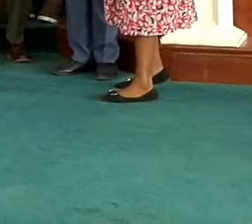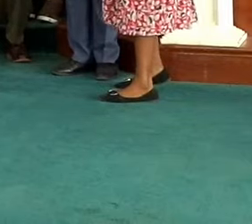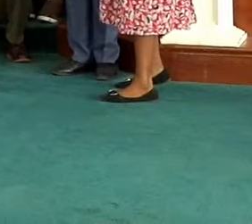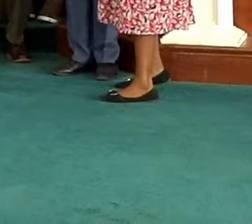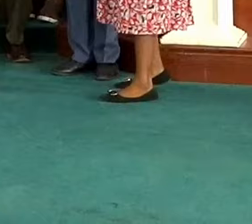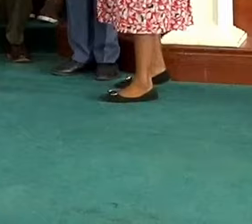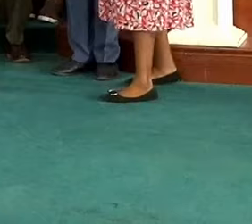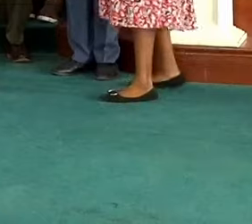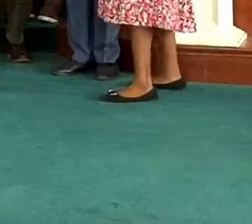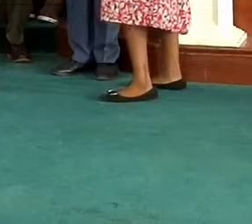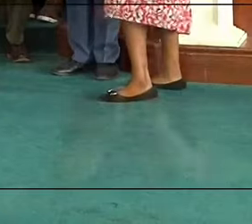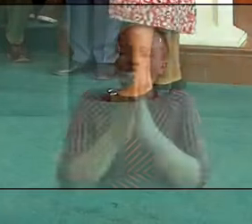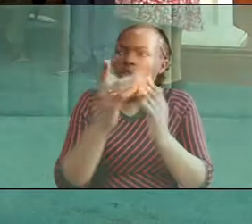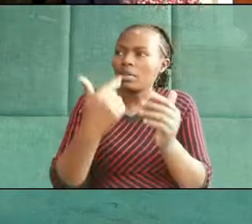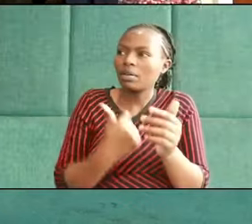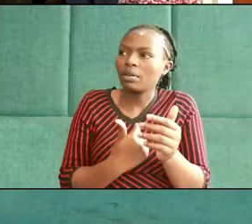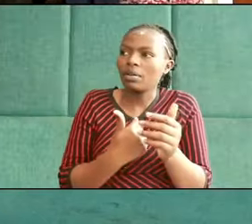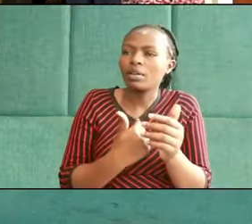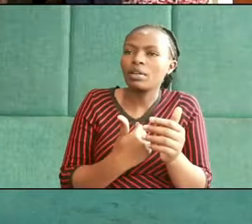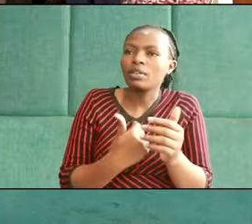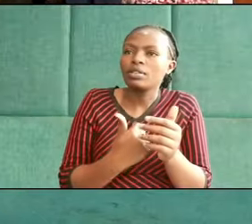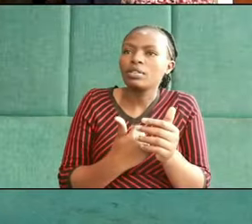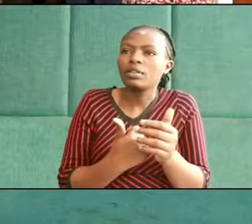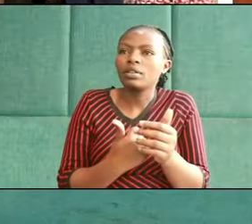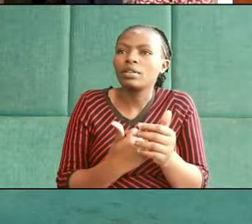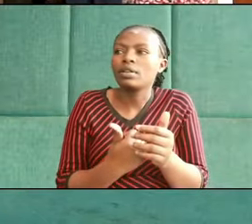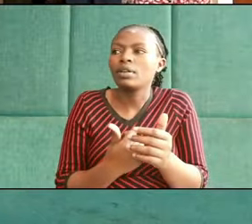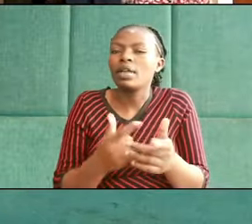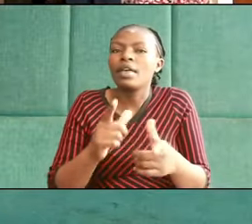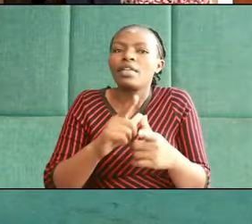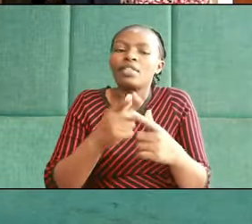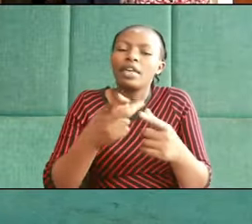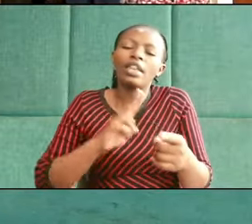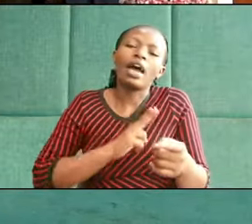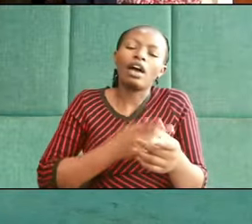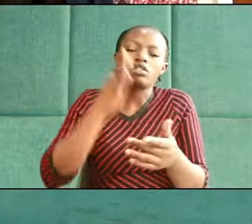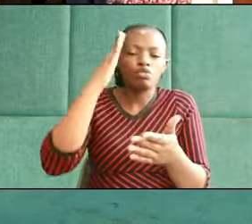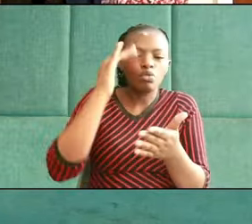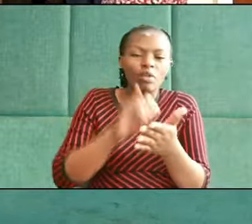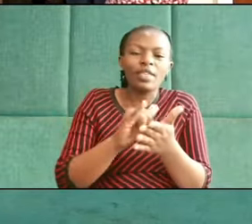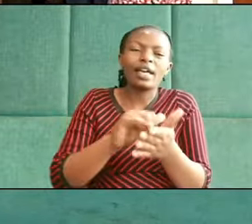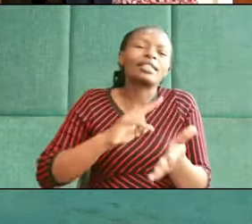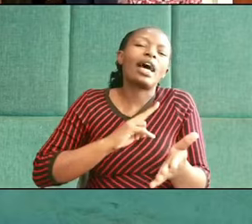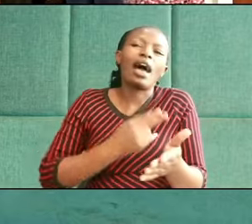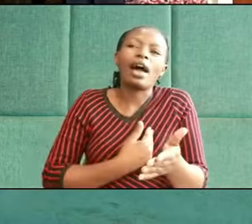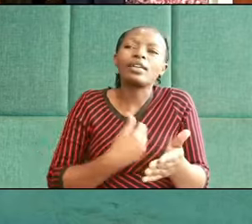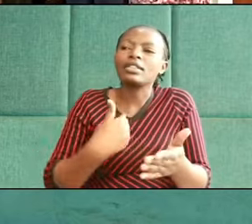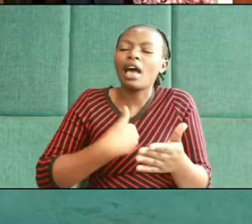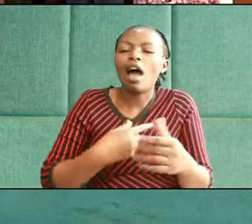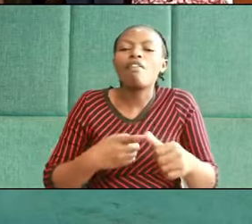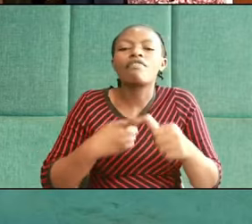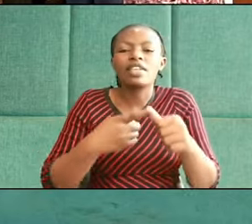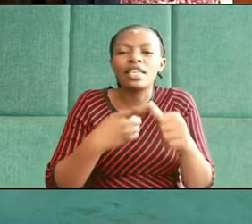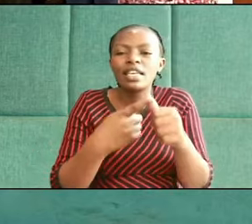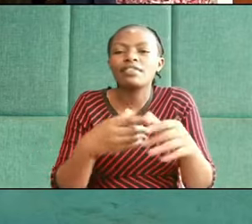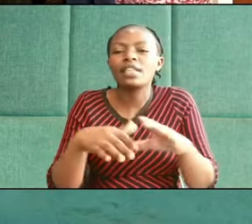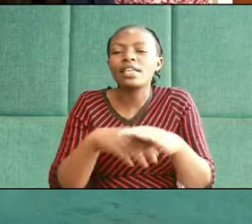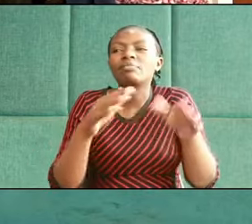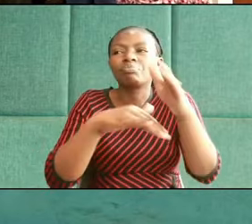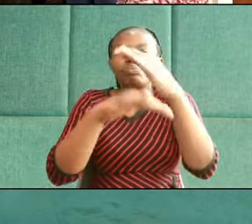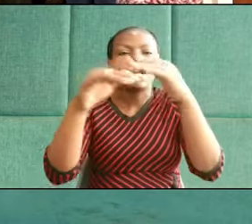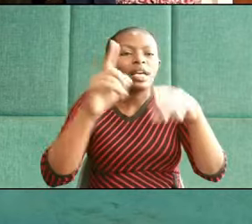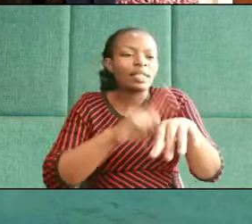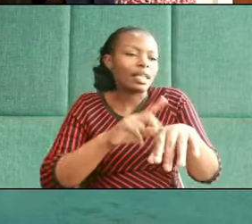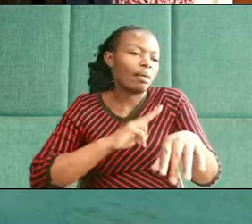with me. So does that mean we have treasures in heaven? Yes. When we do good, does Jesus reward us?